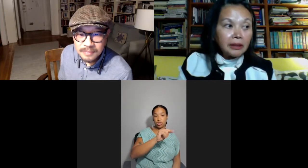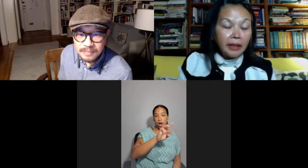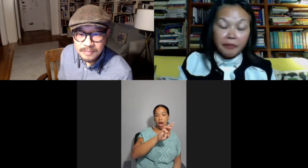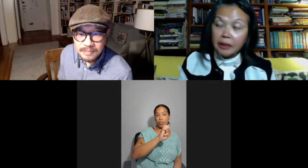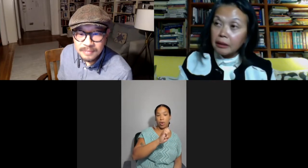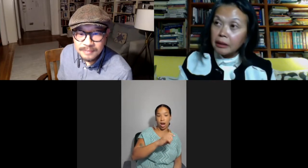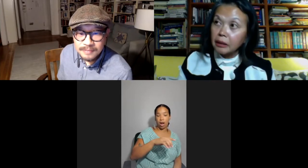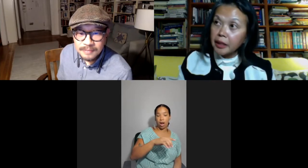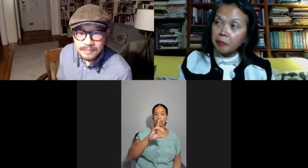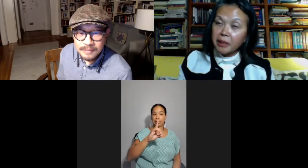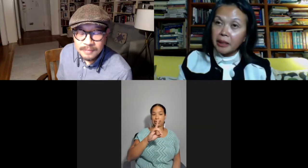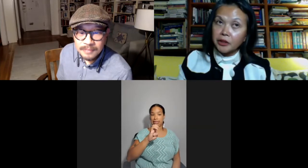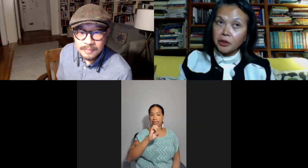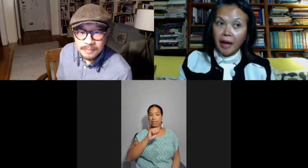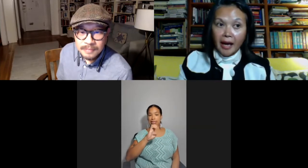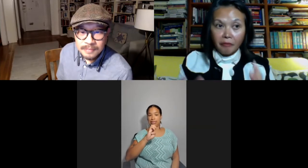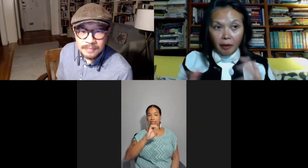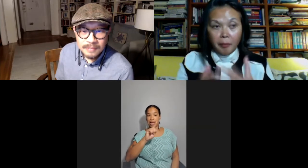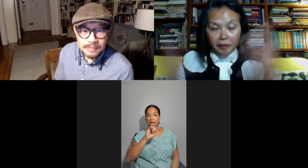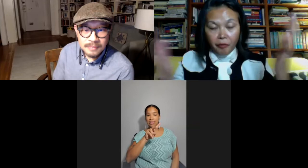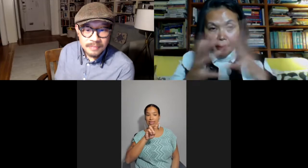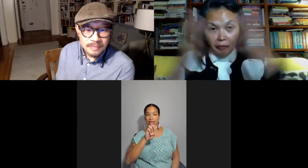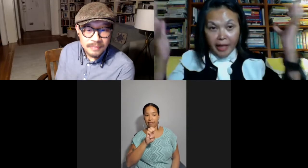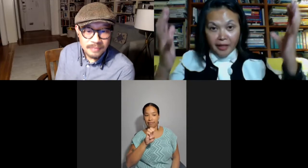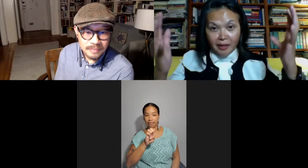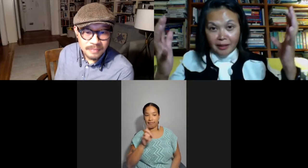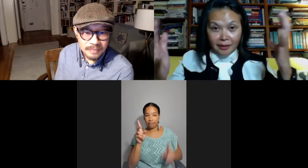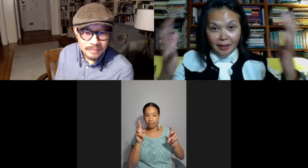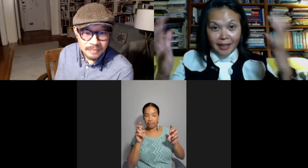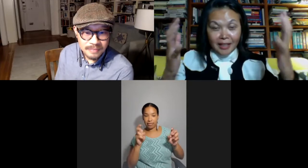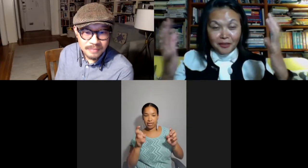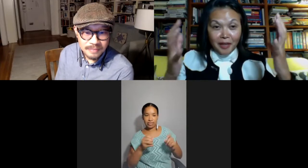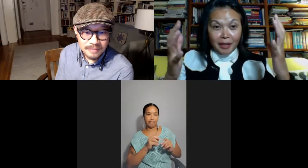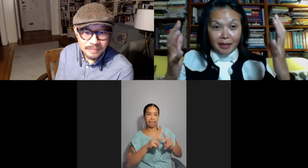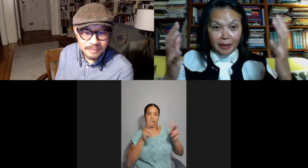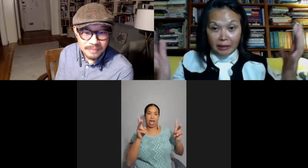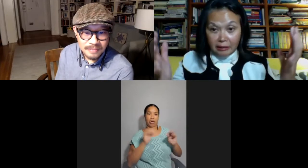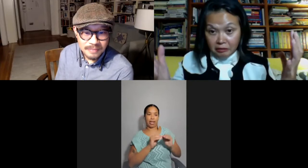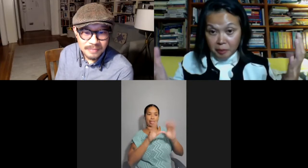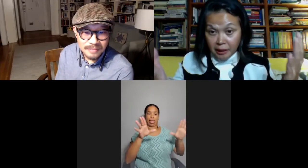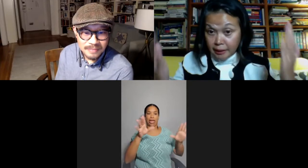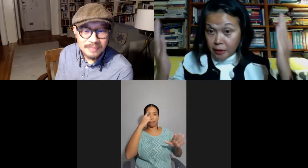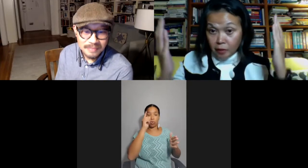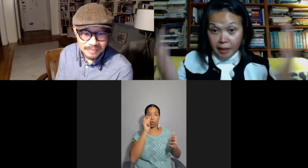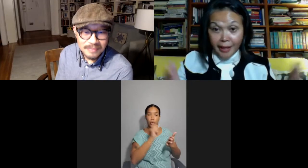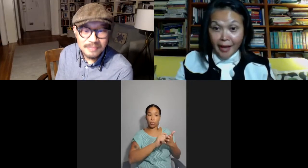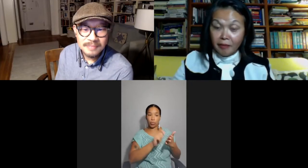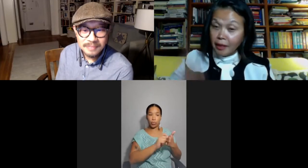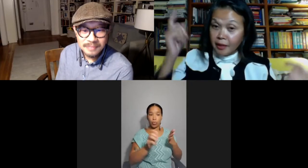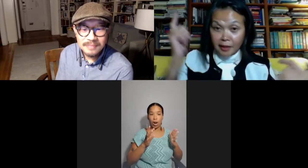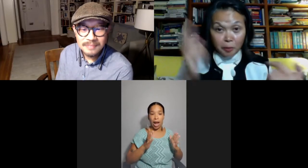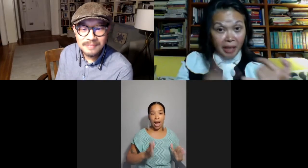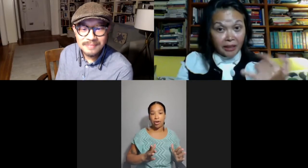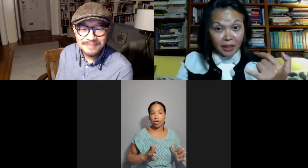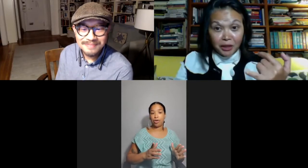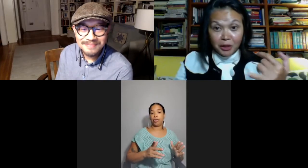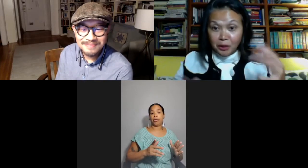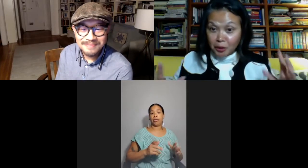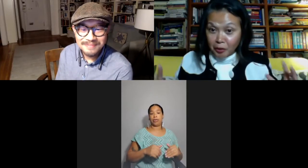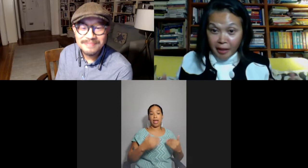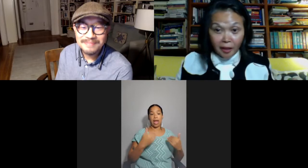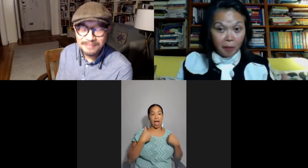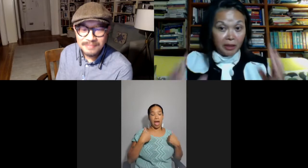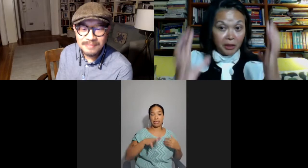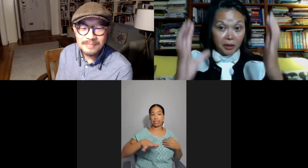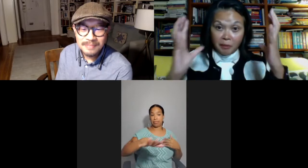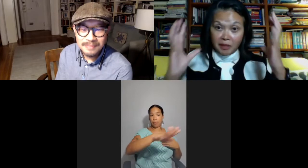is definitely clear, because you have, for a writer, it's very seductive, because you already have, there's a space issue, so you're